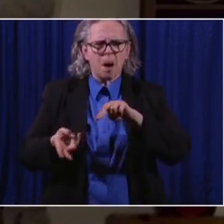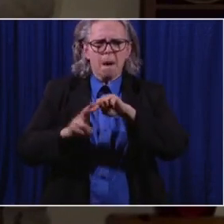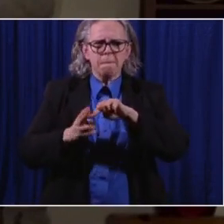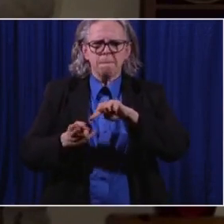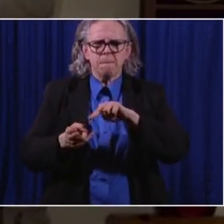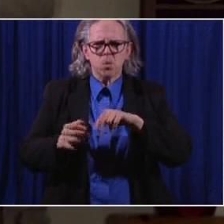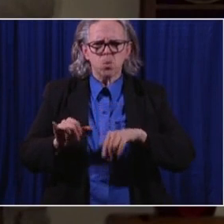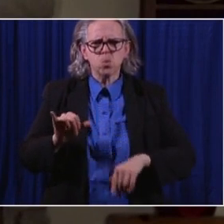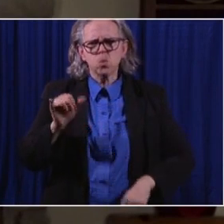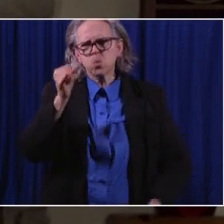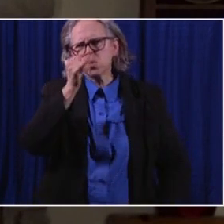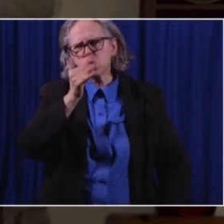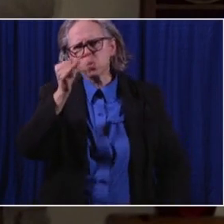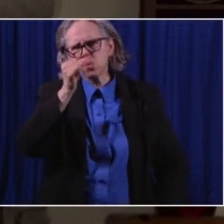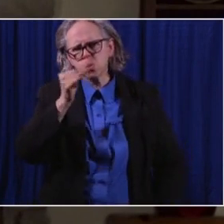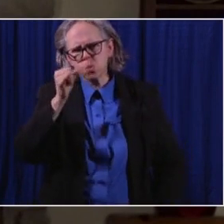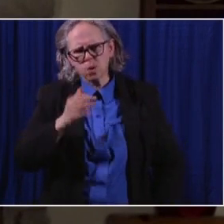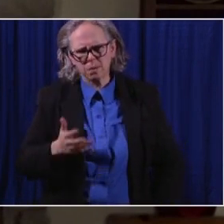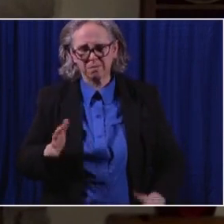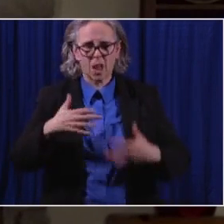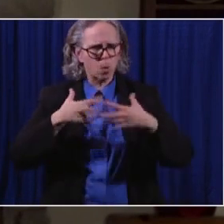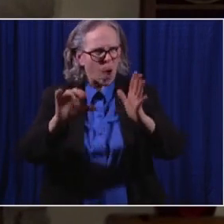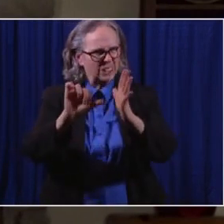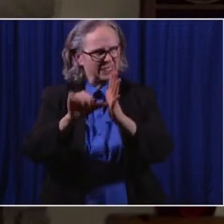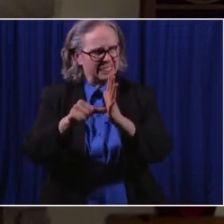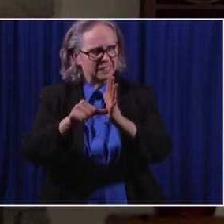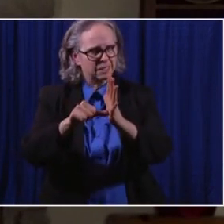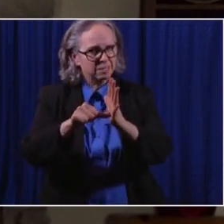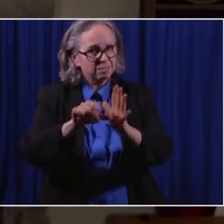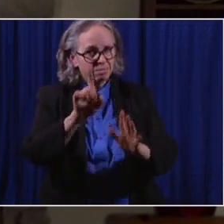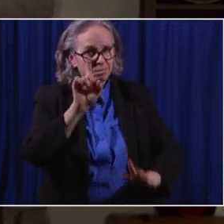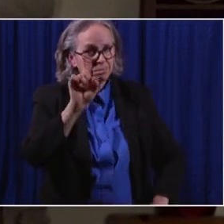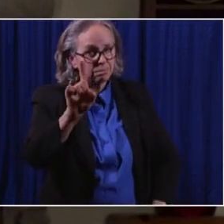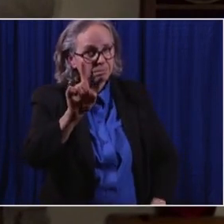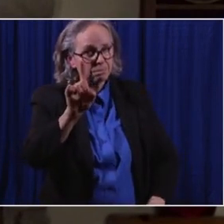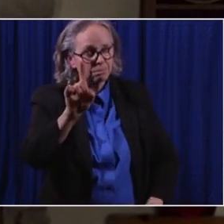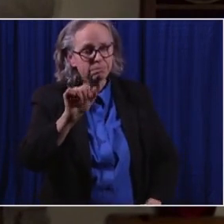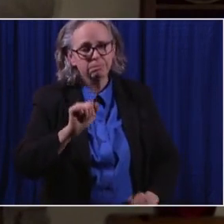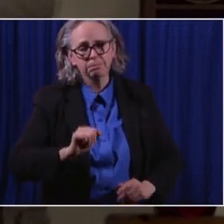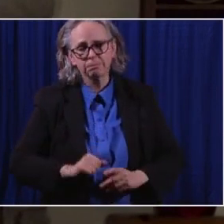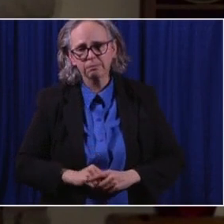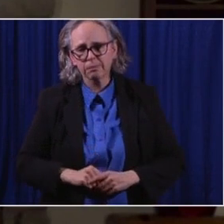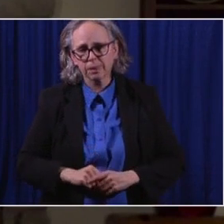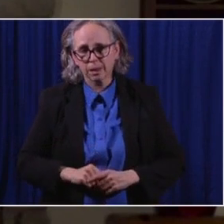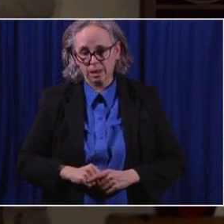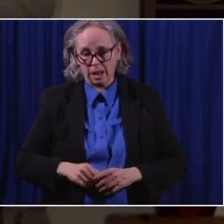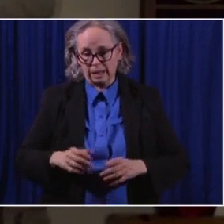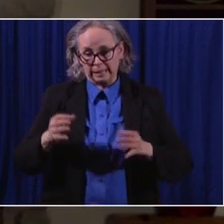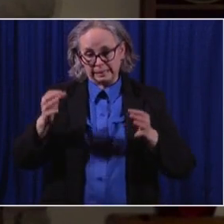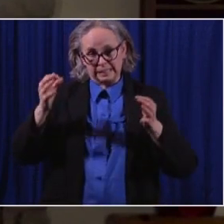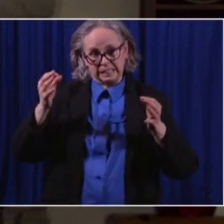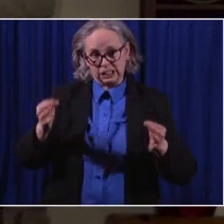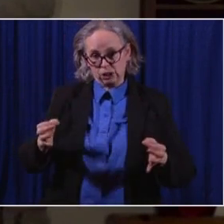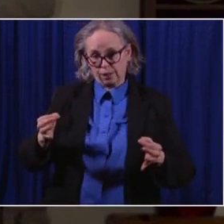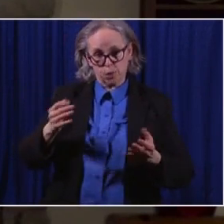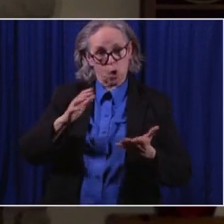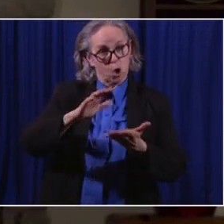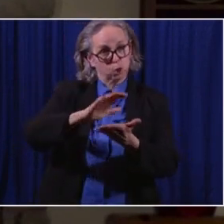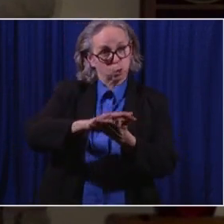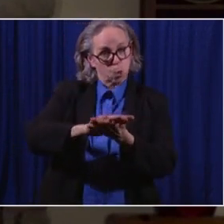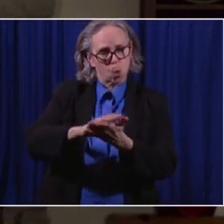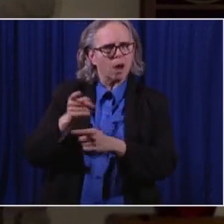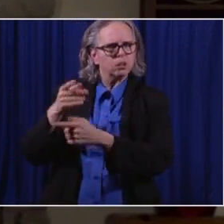I want to make it very clear. These are decisions that schools have made, families have made,